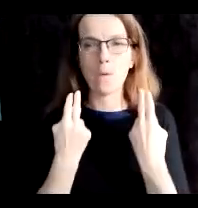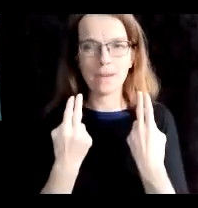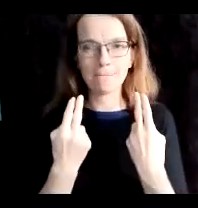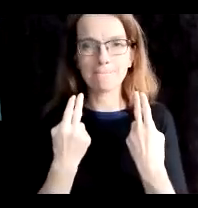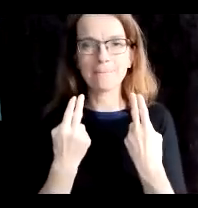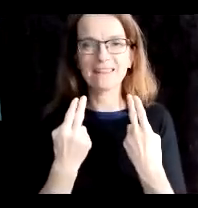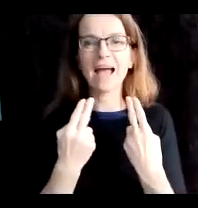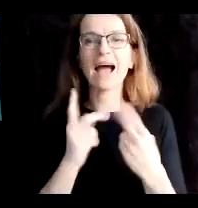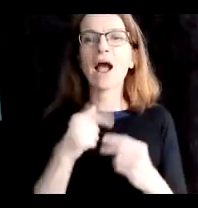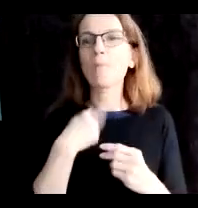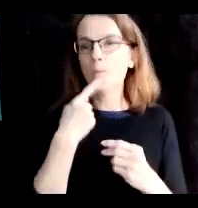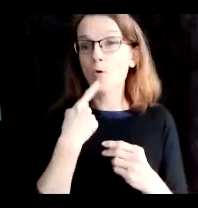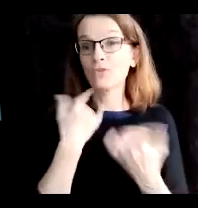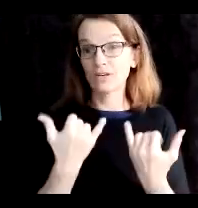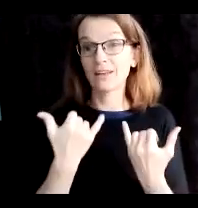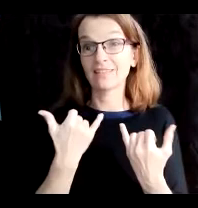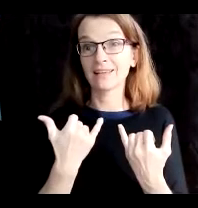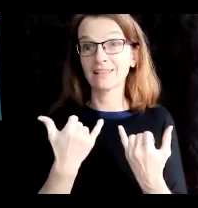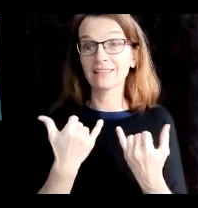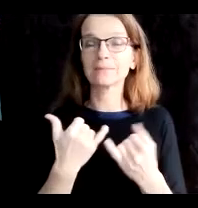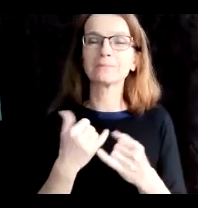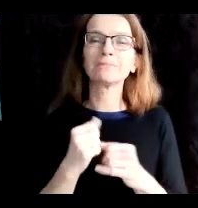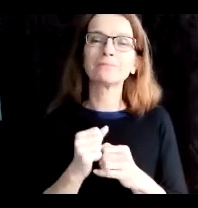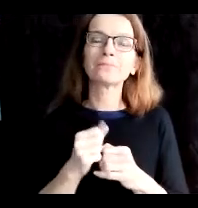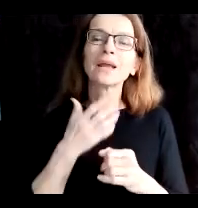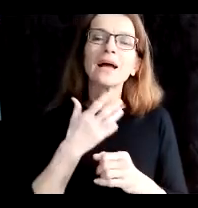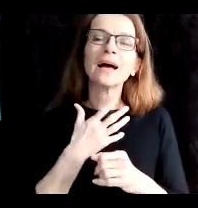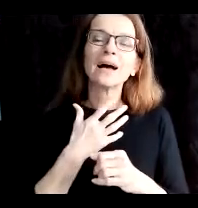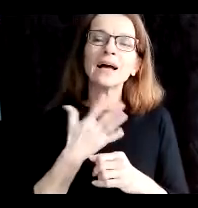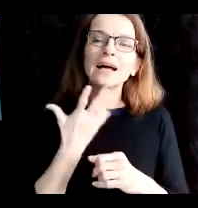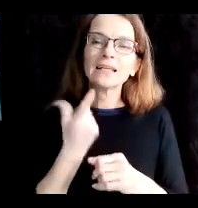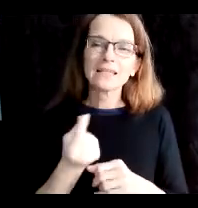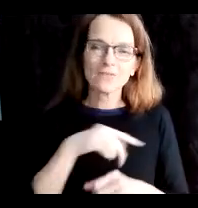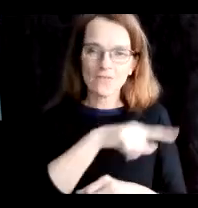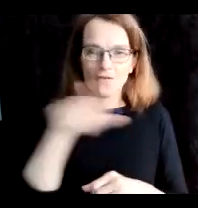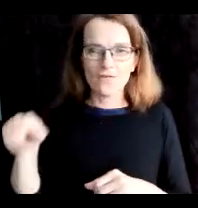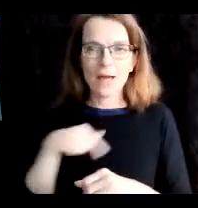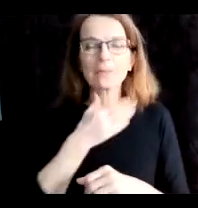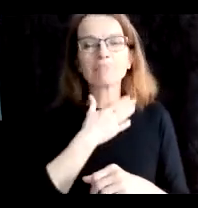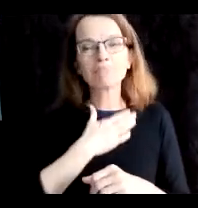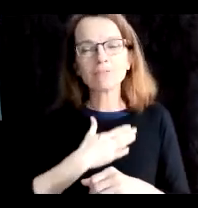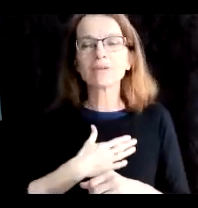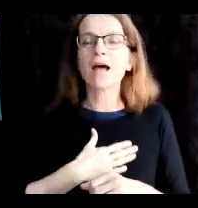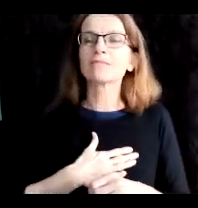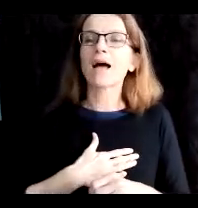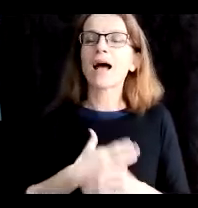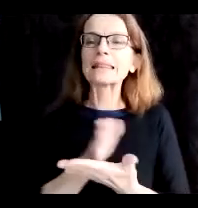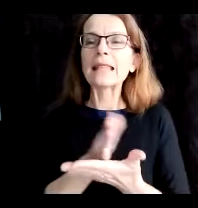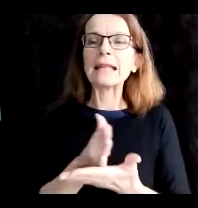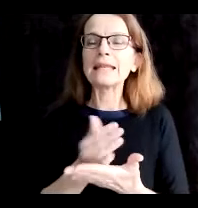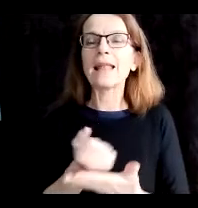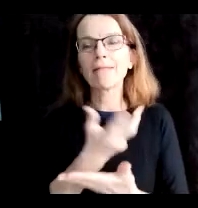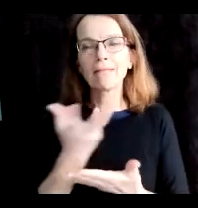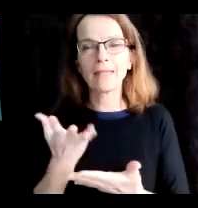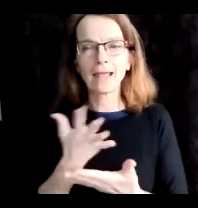years. So I would like to share a few ideas, a few thoughts, and to comment a few tendencies in this field.